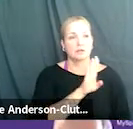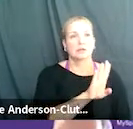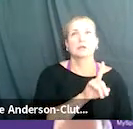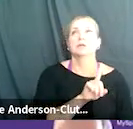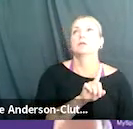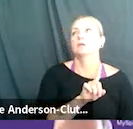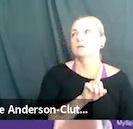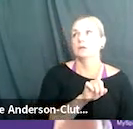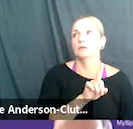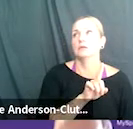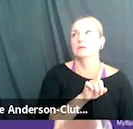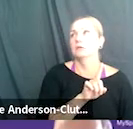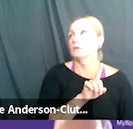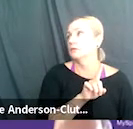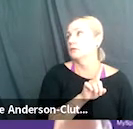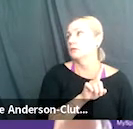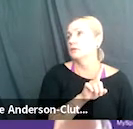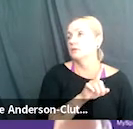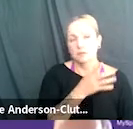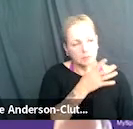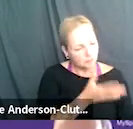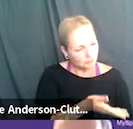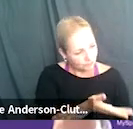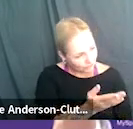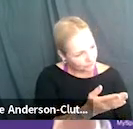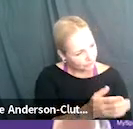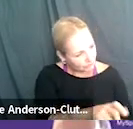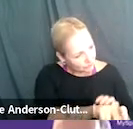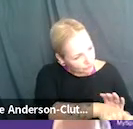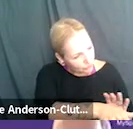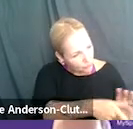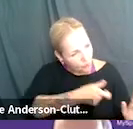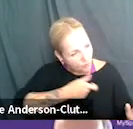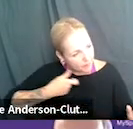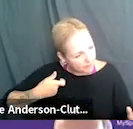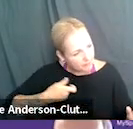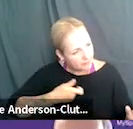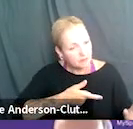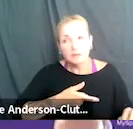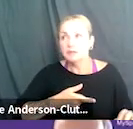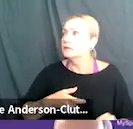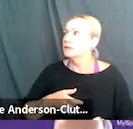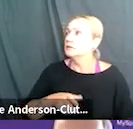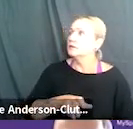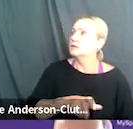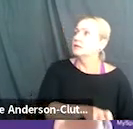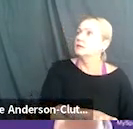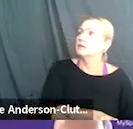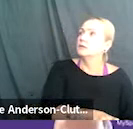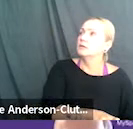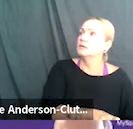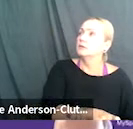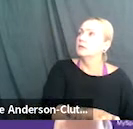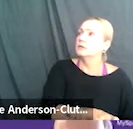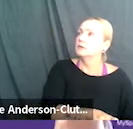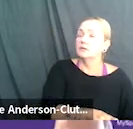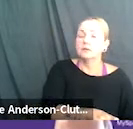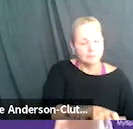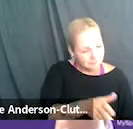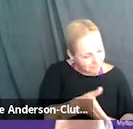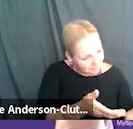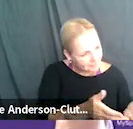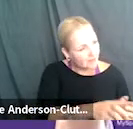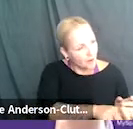He wouldn't turn around and see if anybody was looking, but he would point to it, but he wouldn't go to it at all unless he had permission. And they noted this at school as